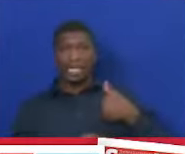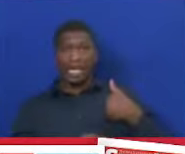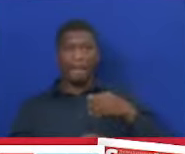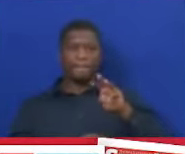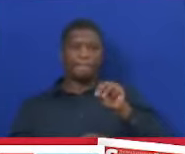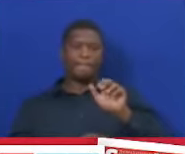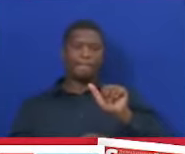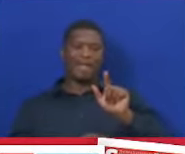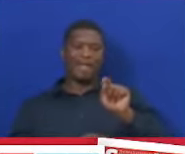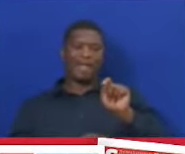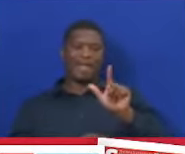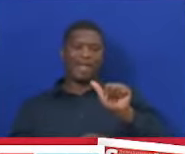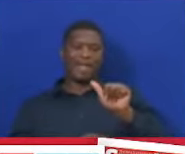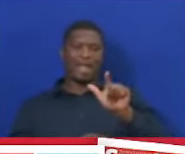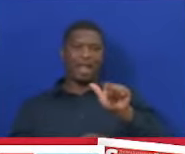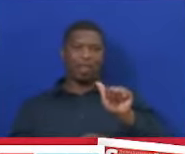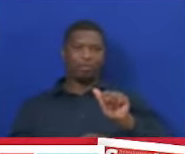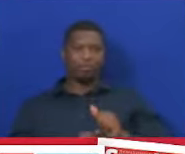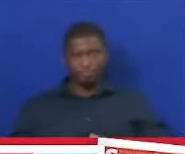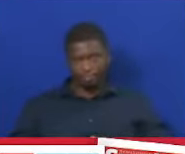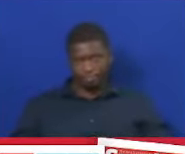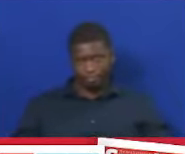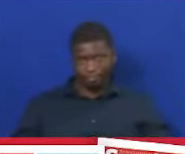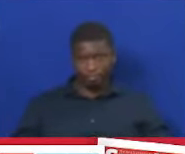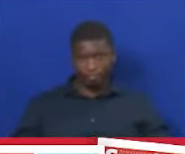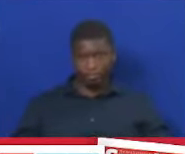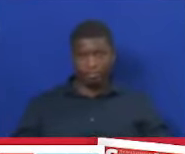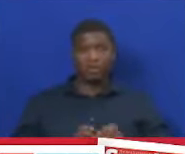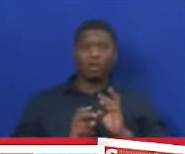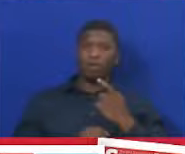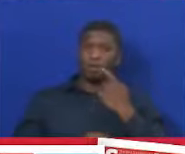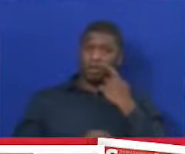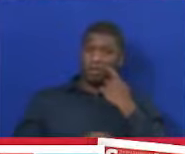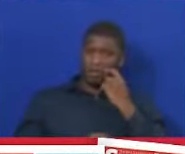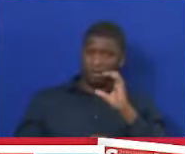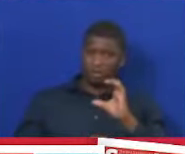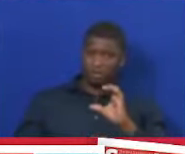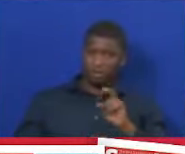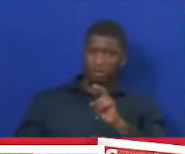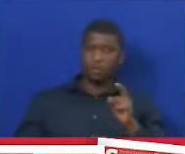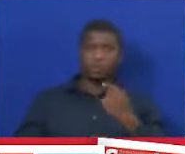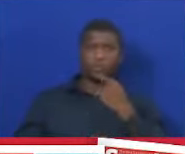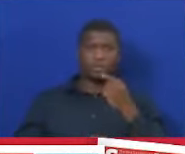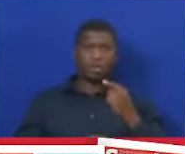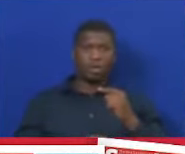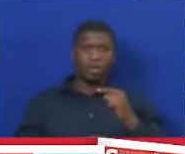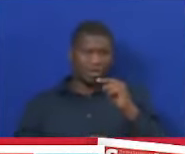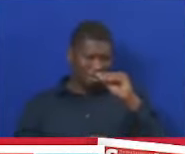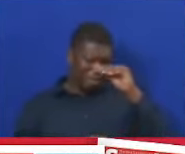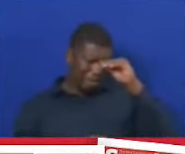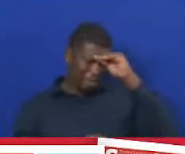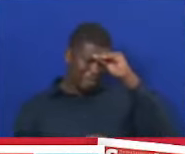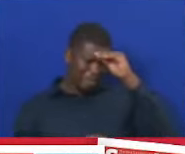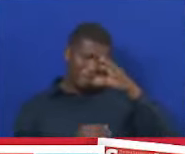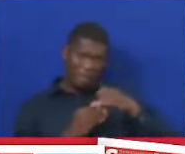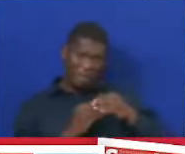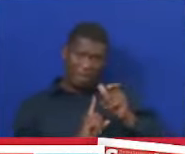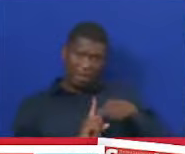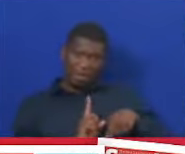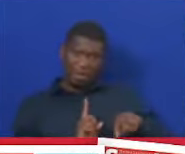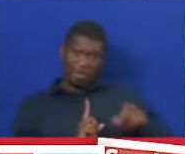Witness C, where you refer to a combat member, can you just remind us, is that a